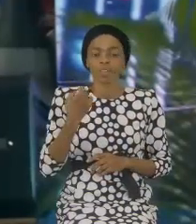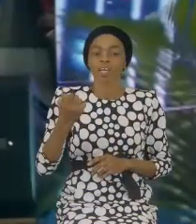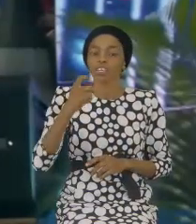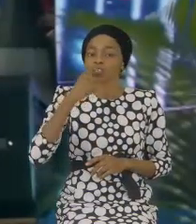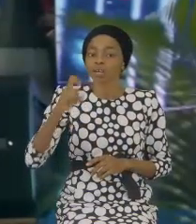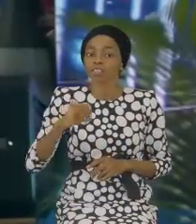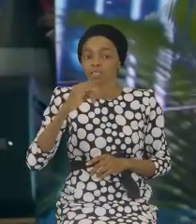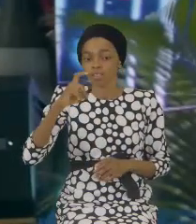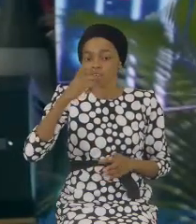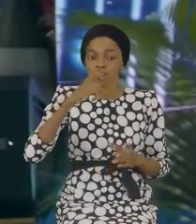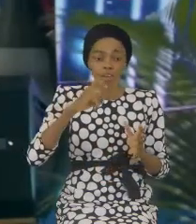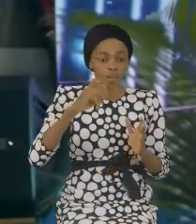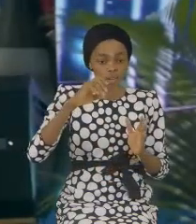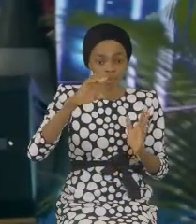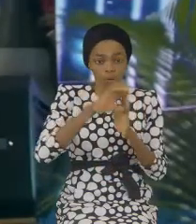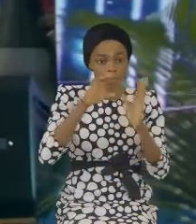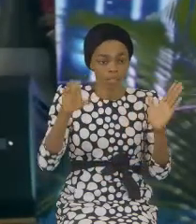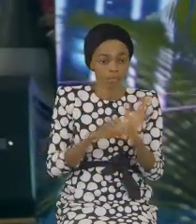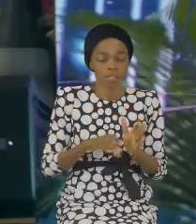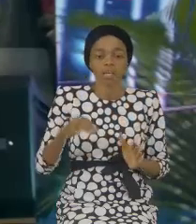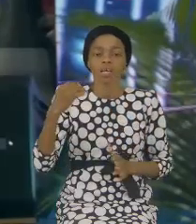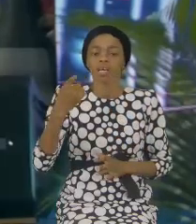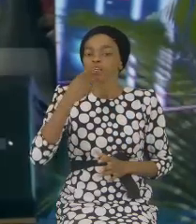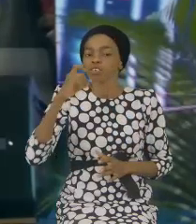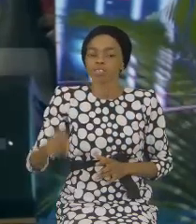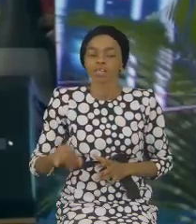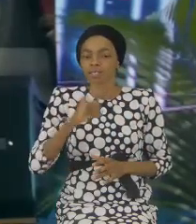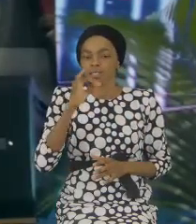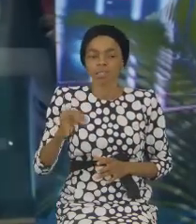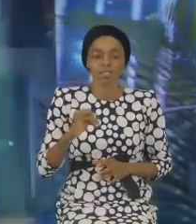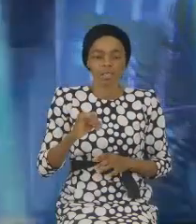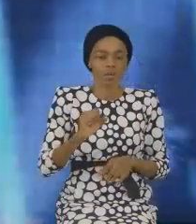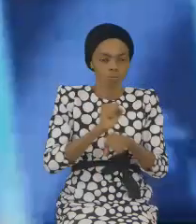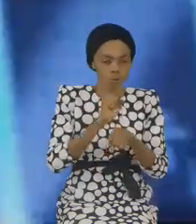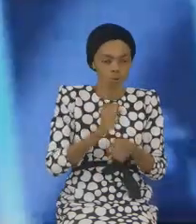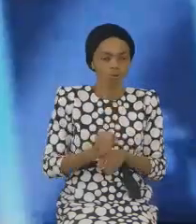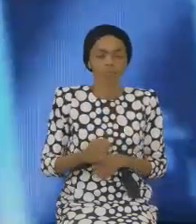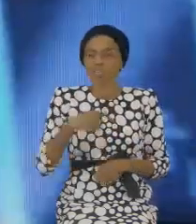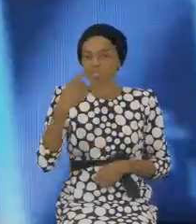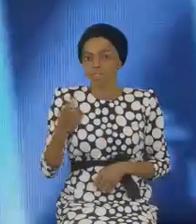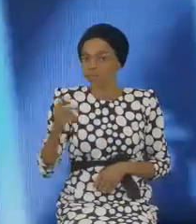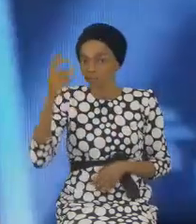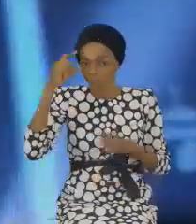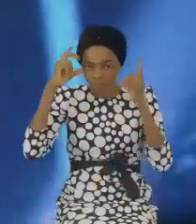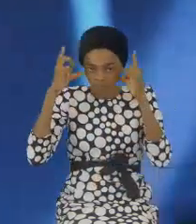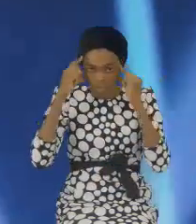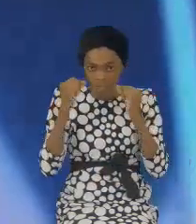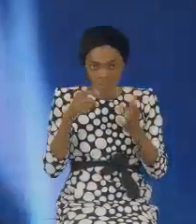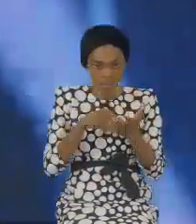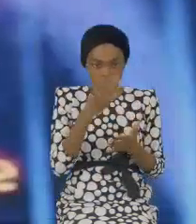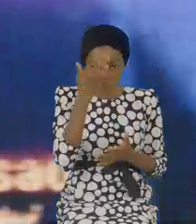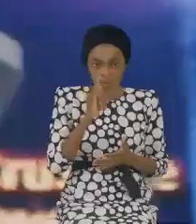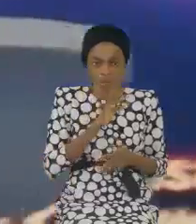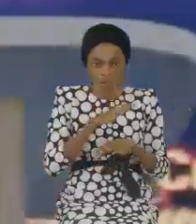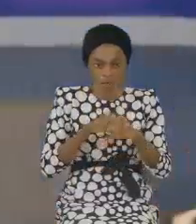commandment. A charge is a commission. Moses, this is why I called you. Aaron, this